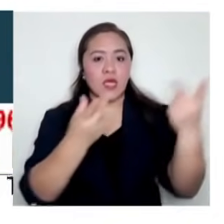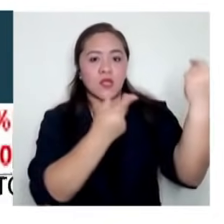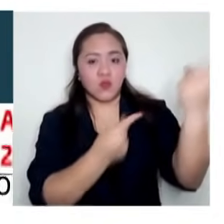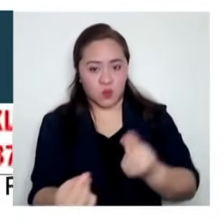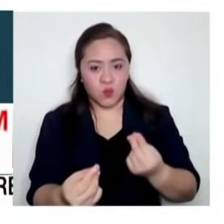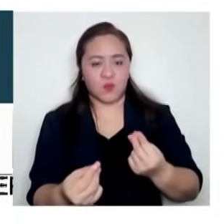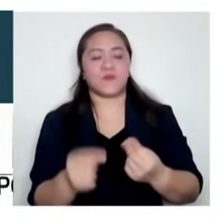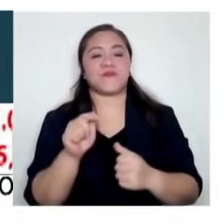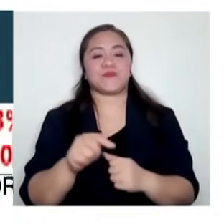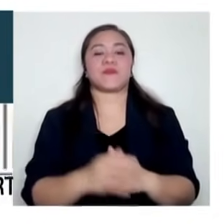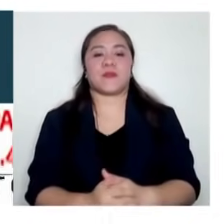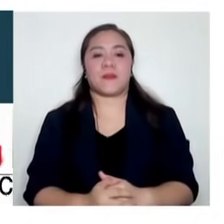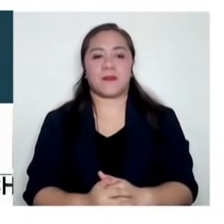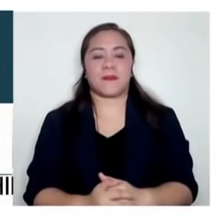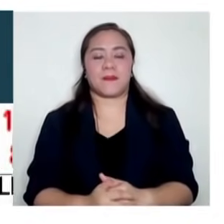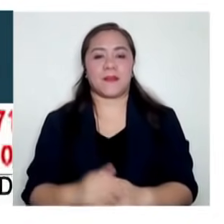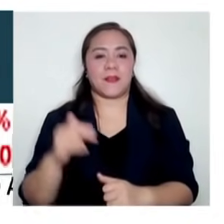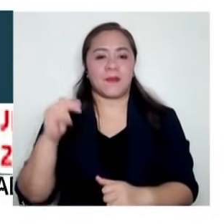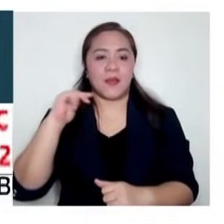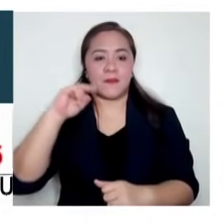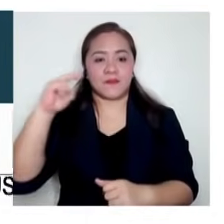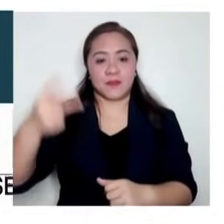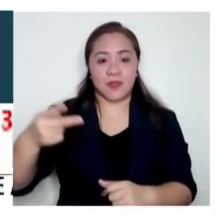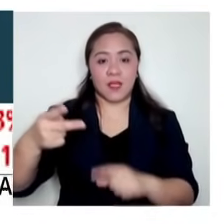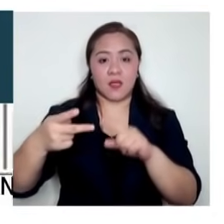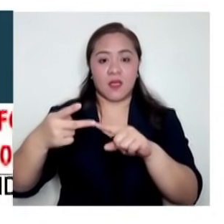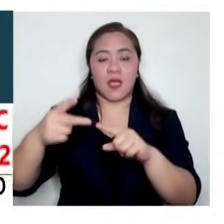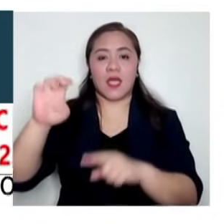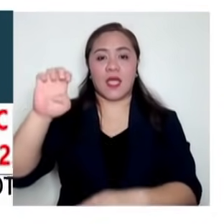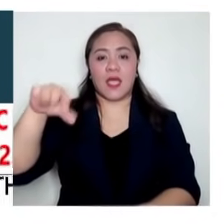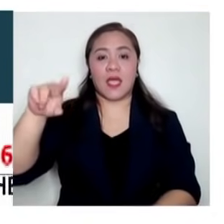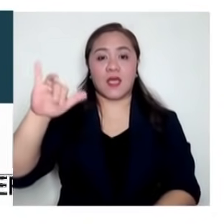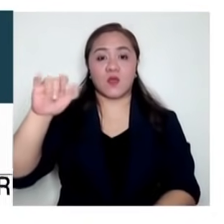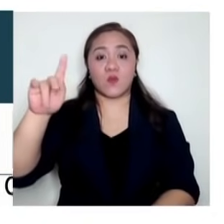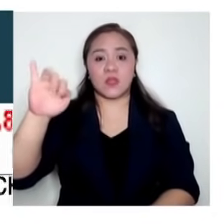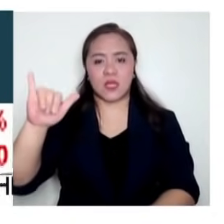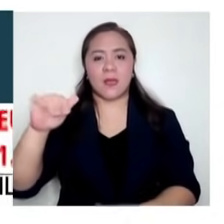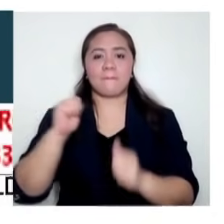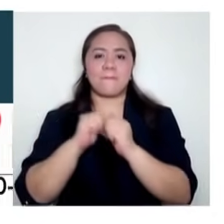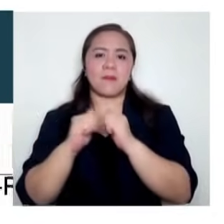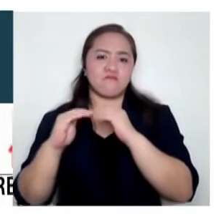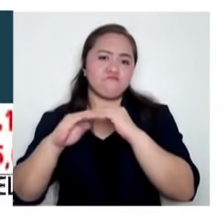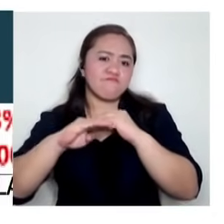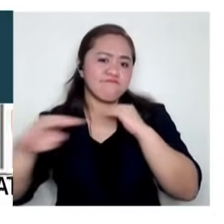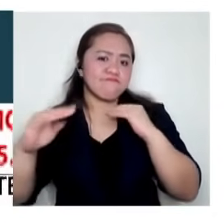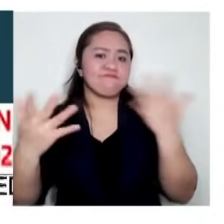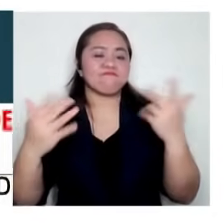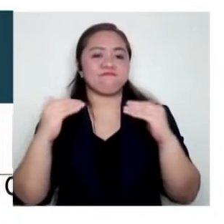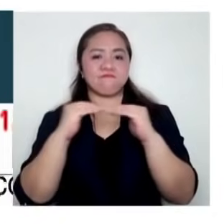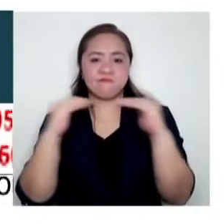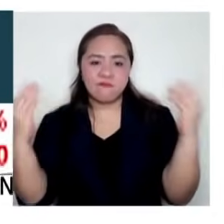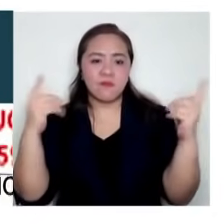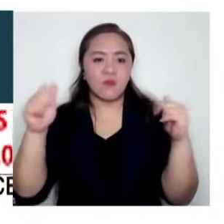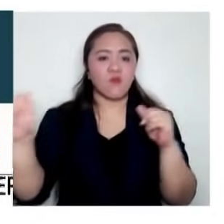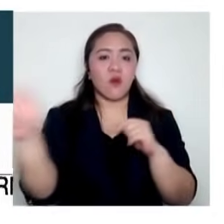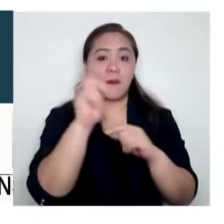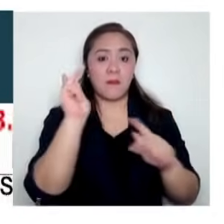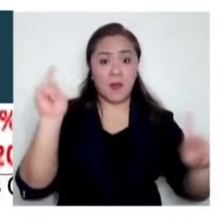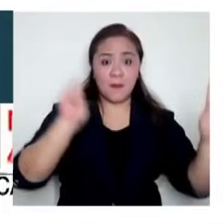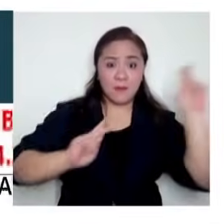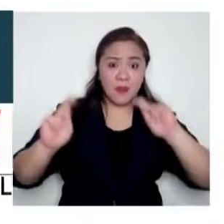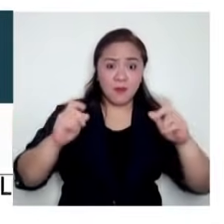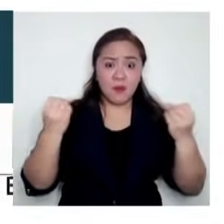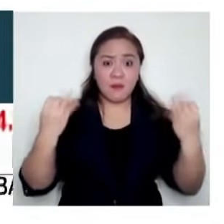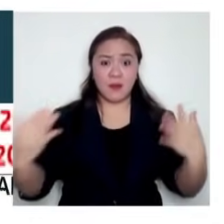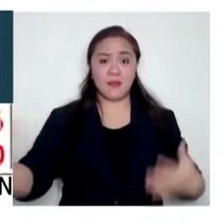be that there should be this equity consideration for now. We all know that there are still a lot of our population